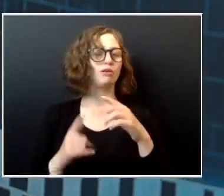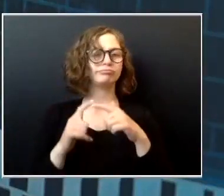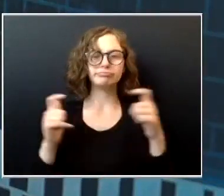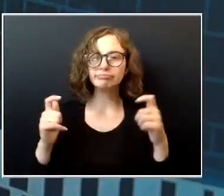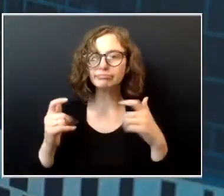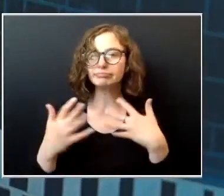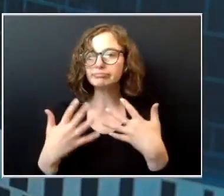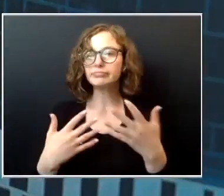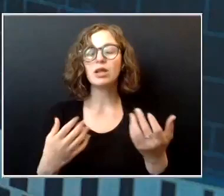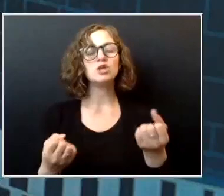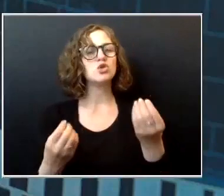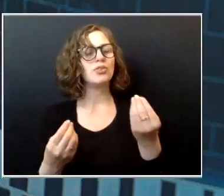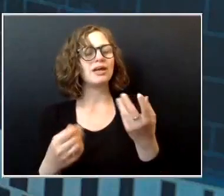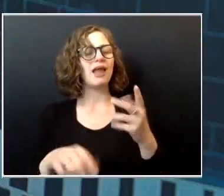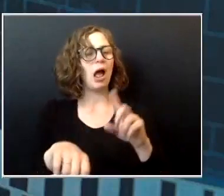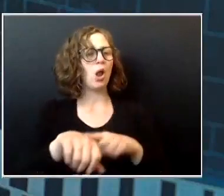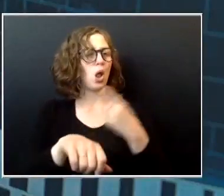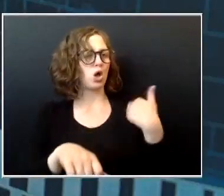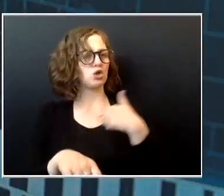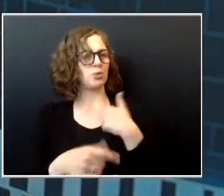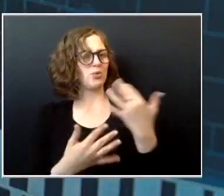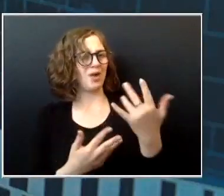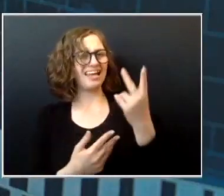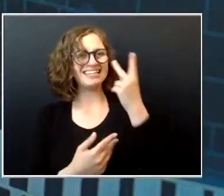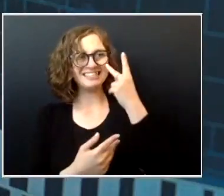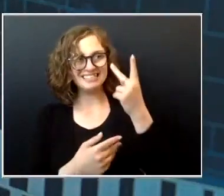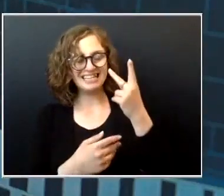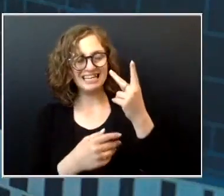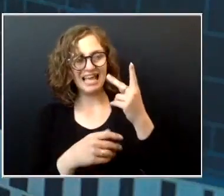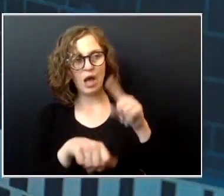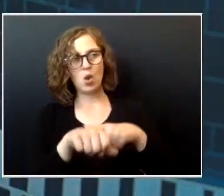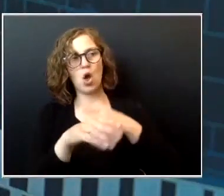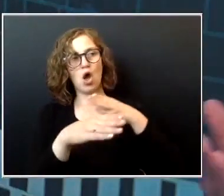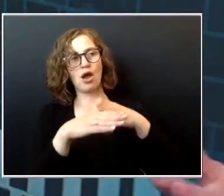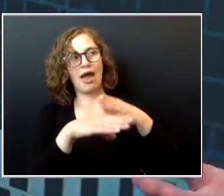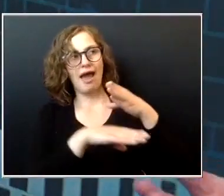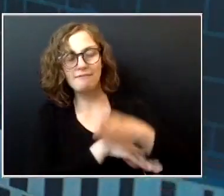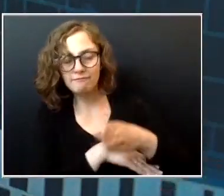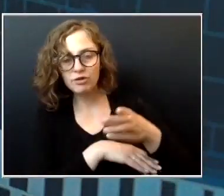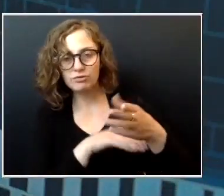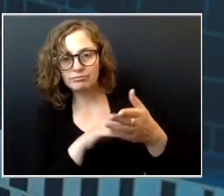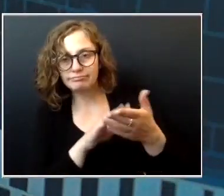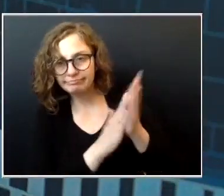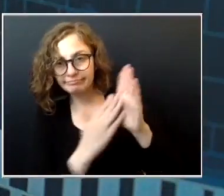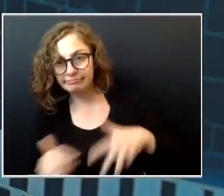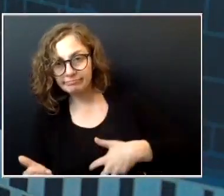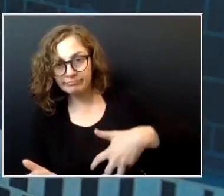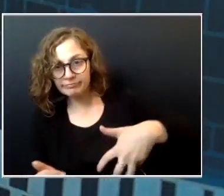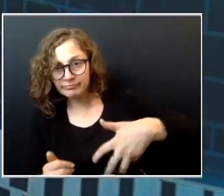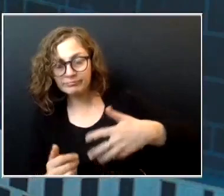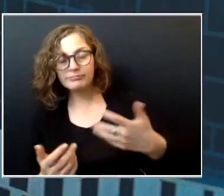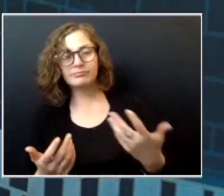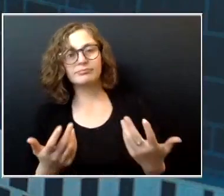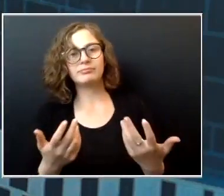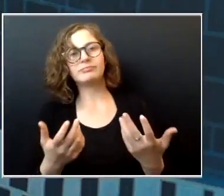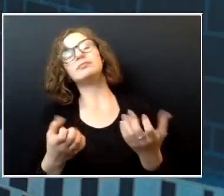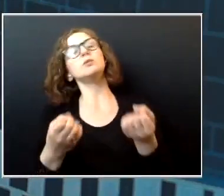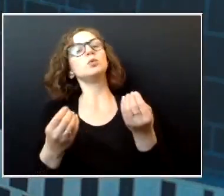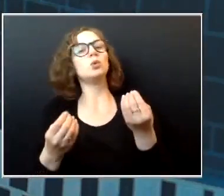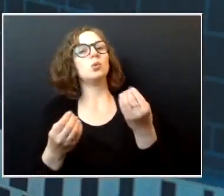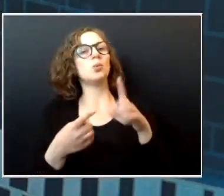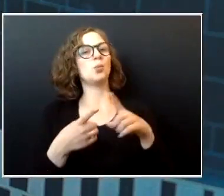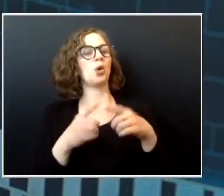after they've been, gone through the weight management intervention? And so I think when we were talking about, women being excluded from